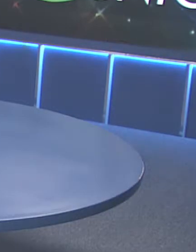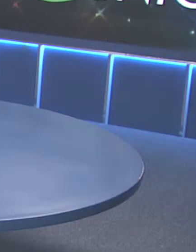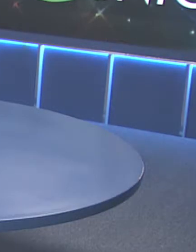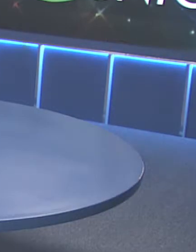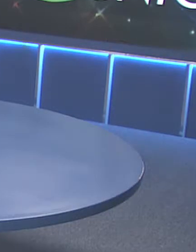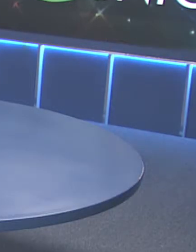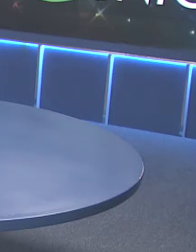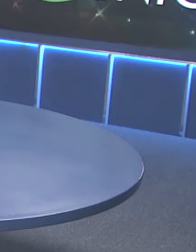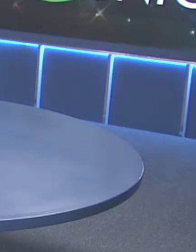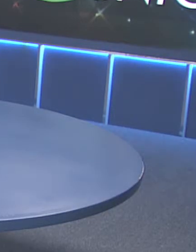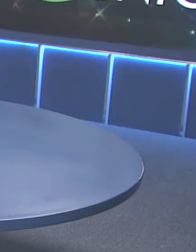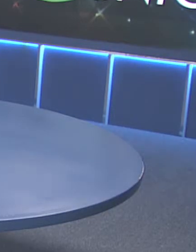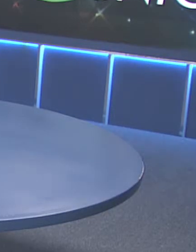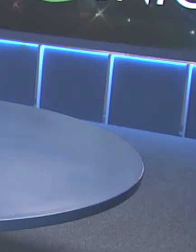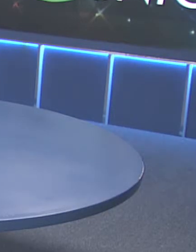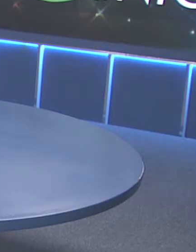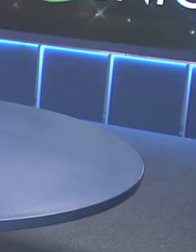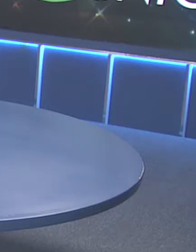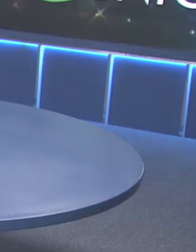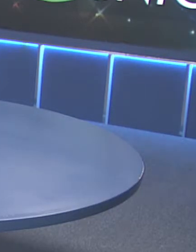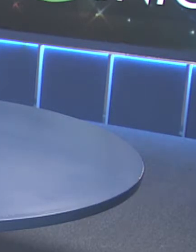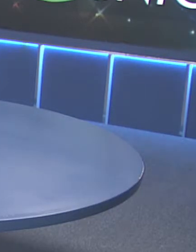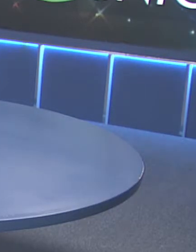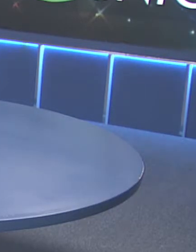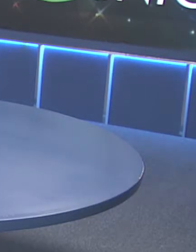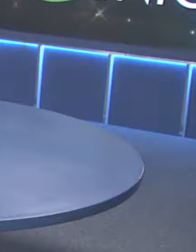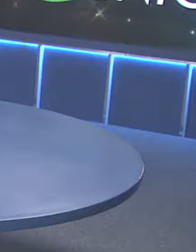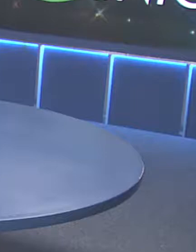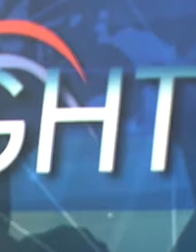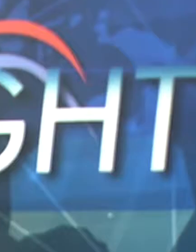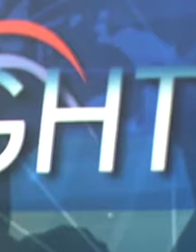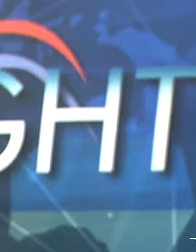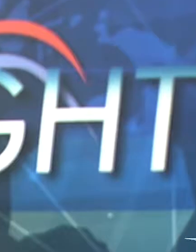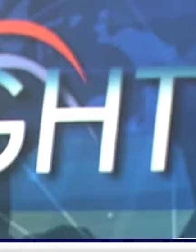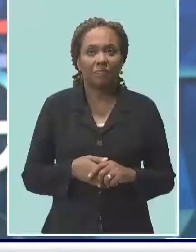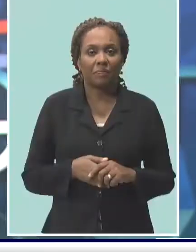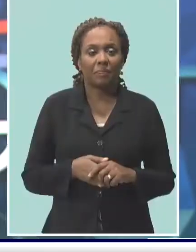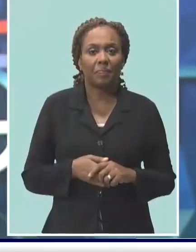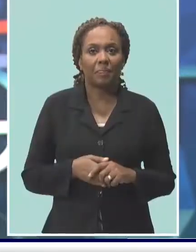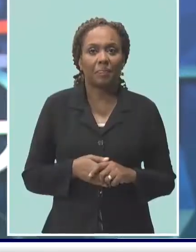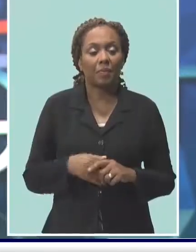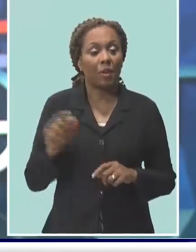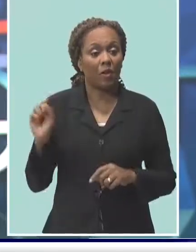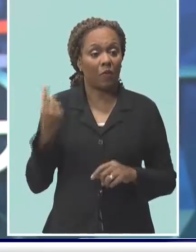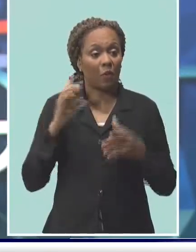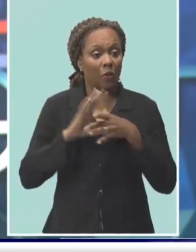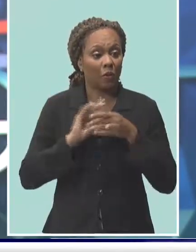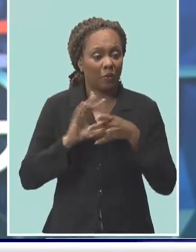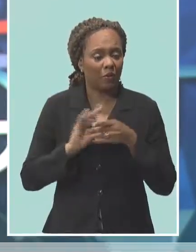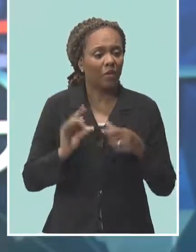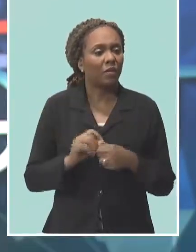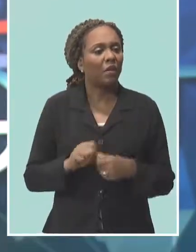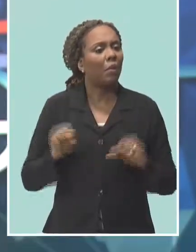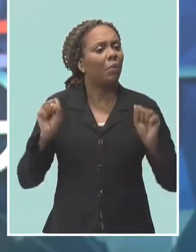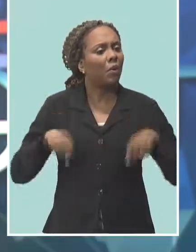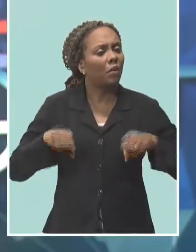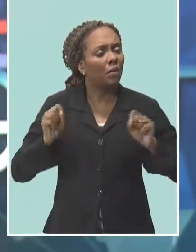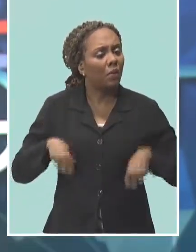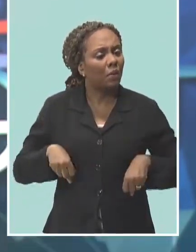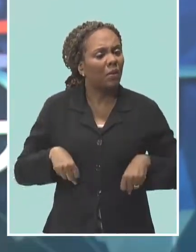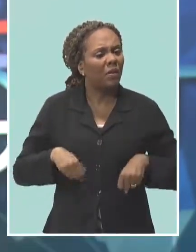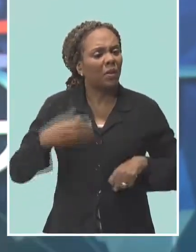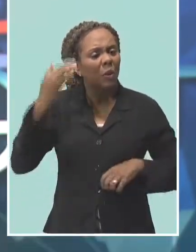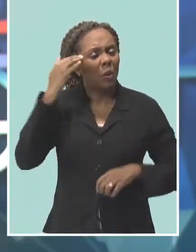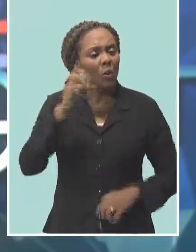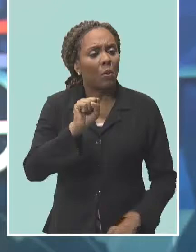Very good evening to you. I'm Lisa Broom. This is Newsnight. In our top story tonight, the possibility of the controversial Lord